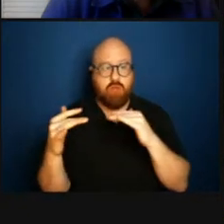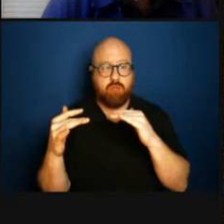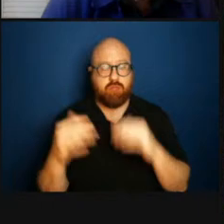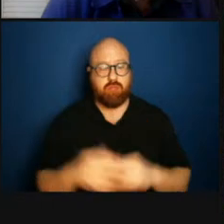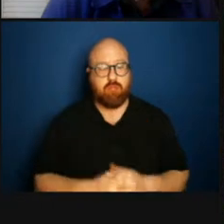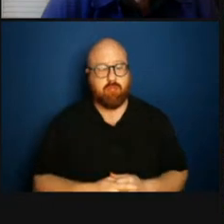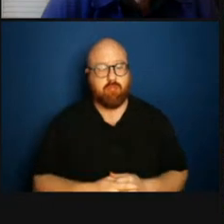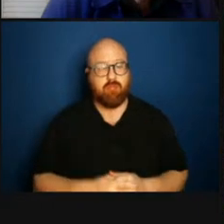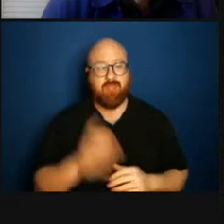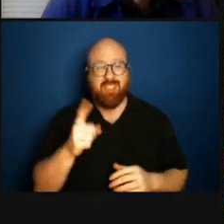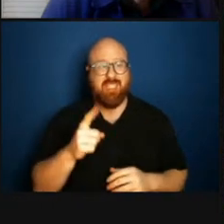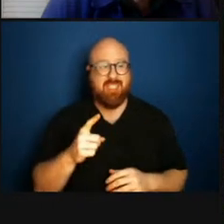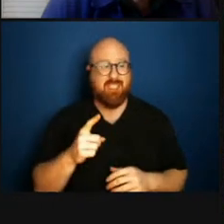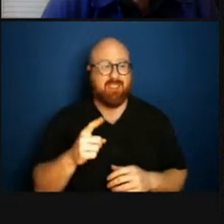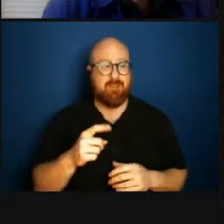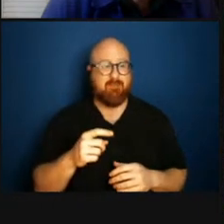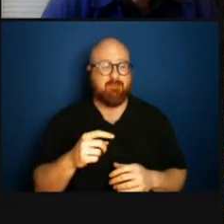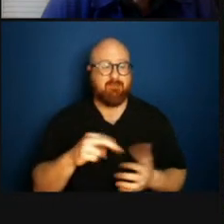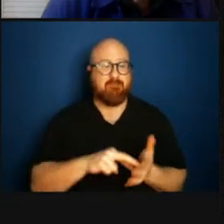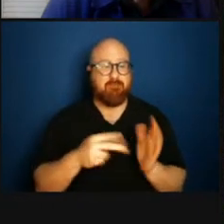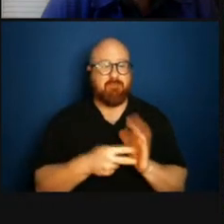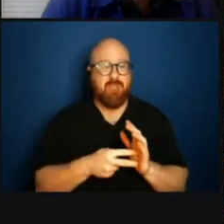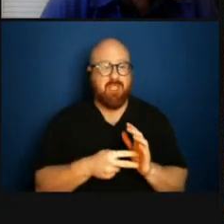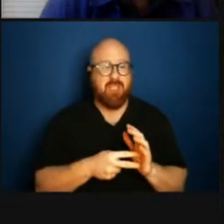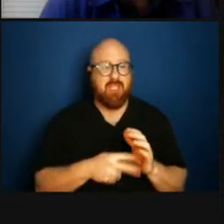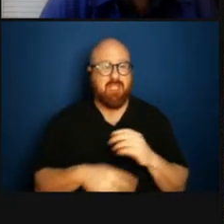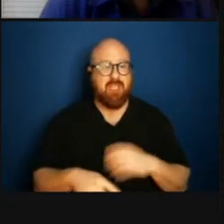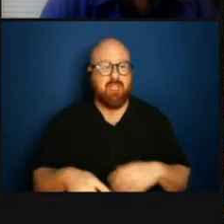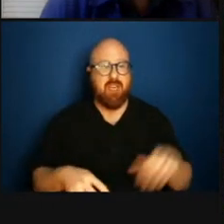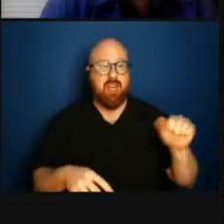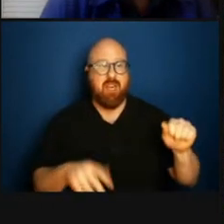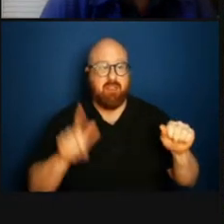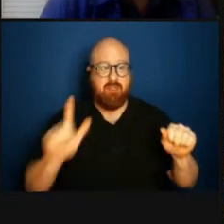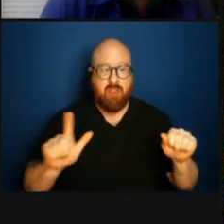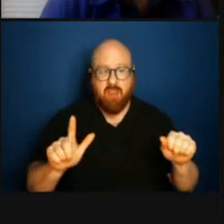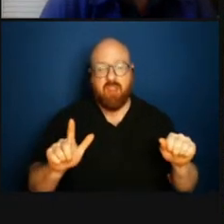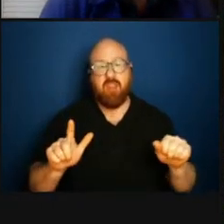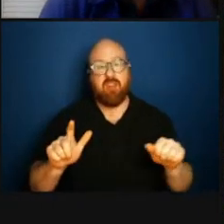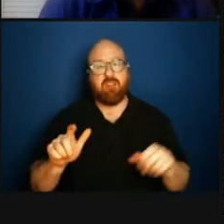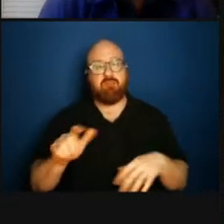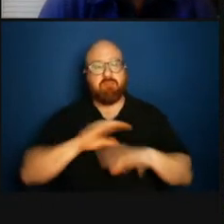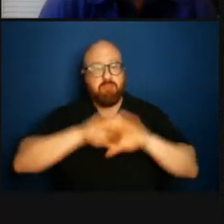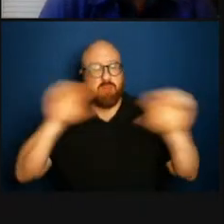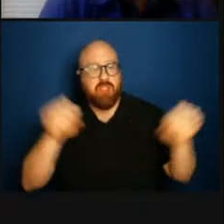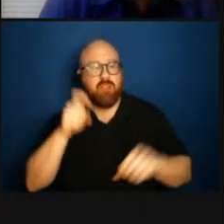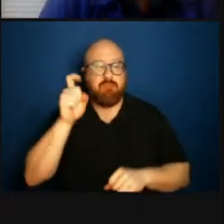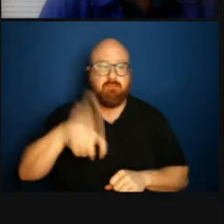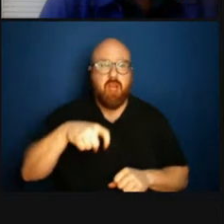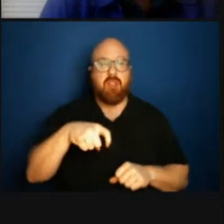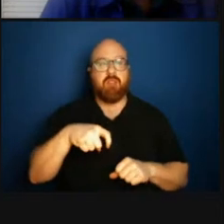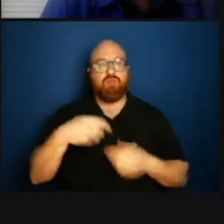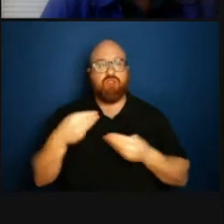administration as Maryland moved toward joining the rebellious Confederate states. Next.